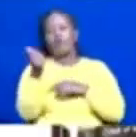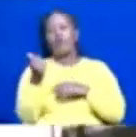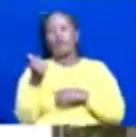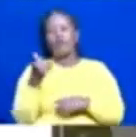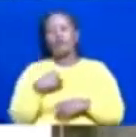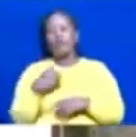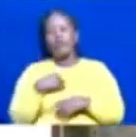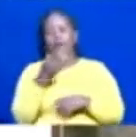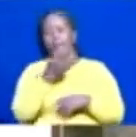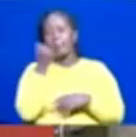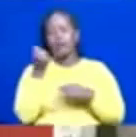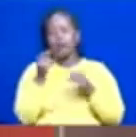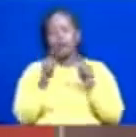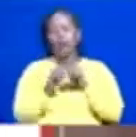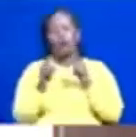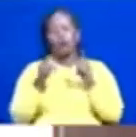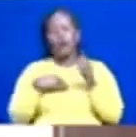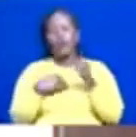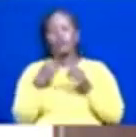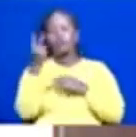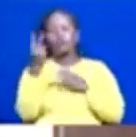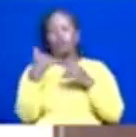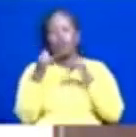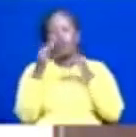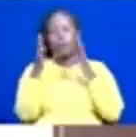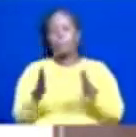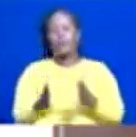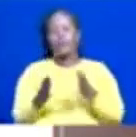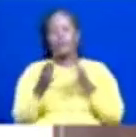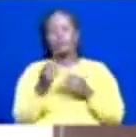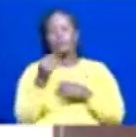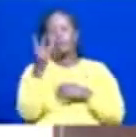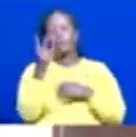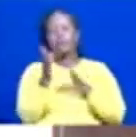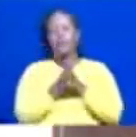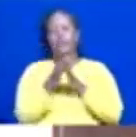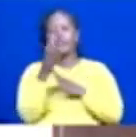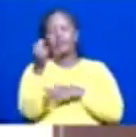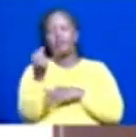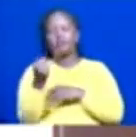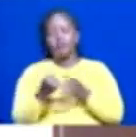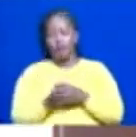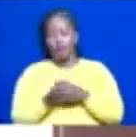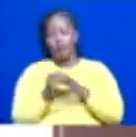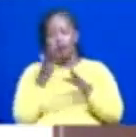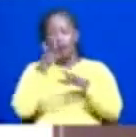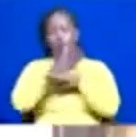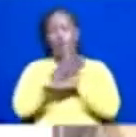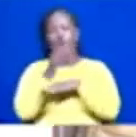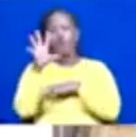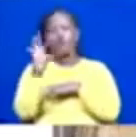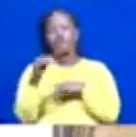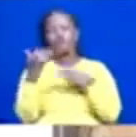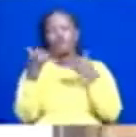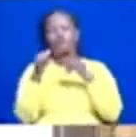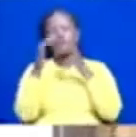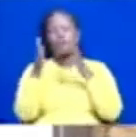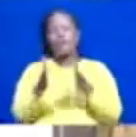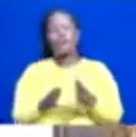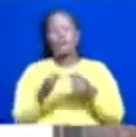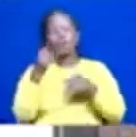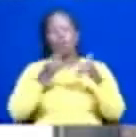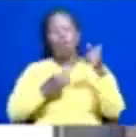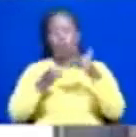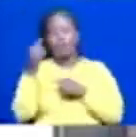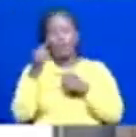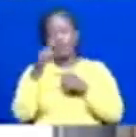he outplayed 2 rated Egyptian players in the 4th and 5th rounds. More than 50 Kenyan players competed in the continental